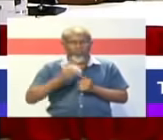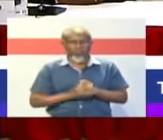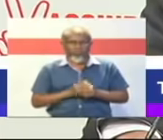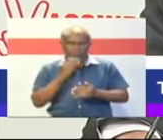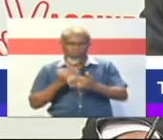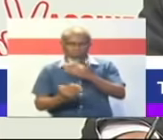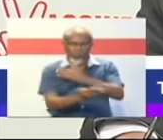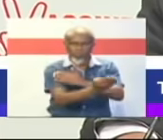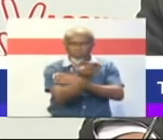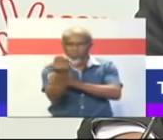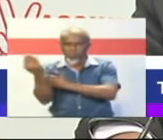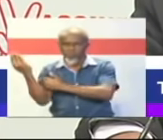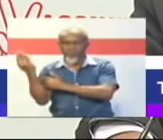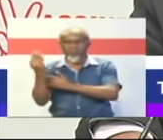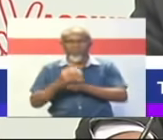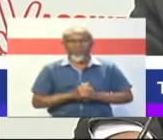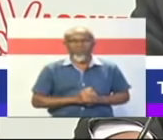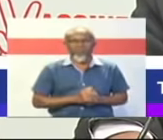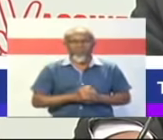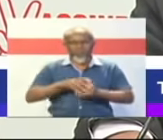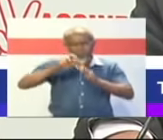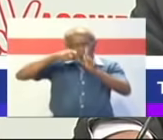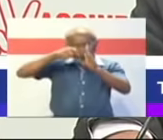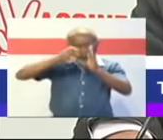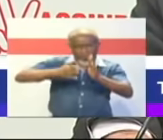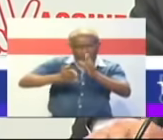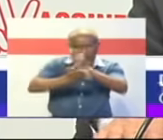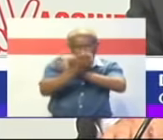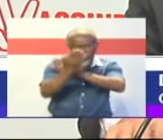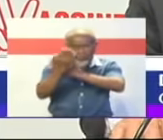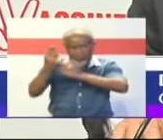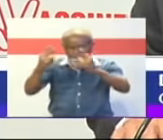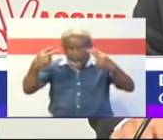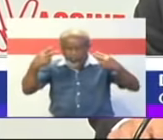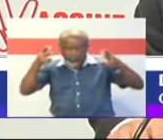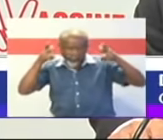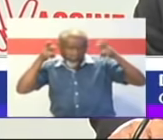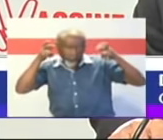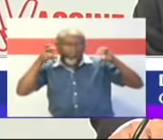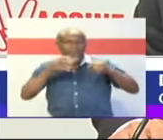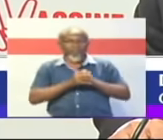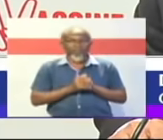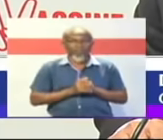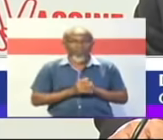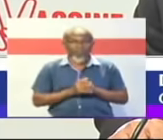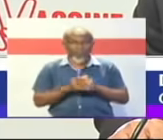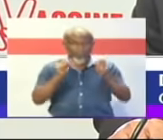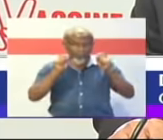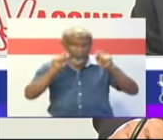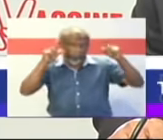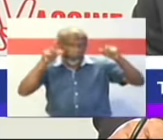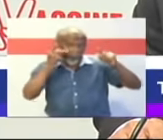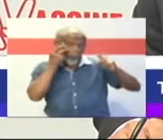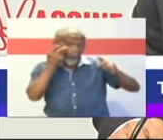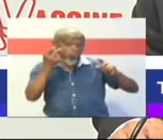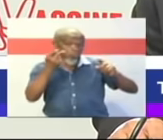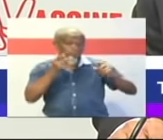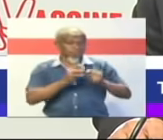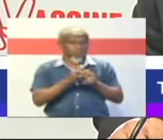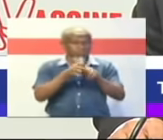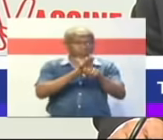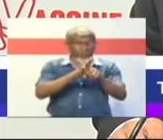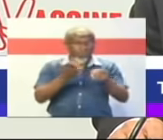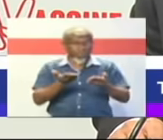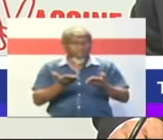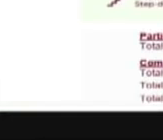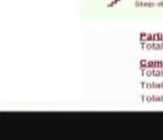Dr. Hines, Professor Carrington, members of the media, members of the viewing and listening public. We'll begin with the first slide, which shows the COVID-19